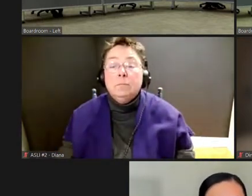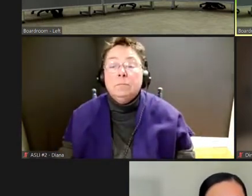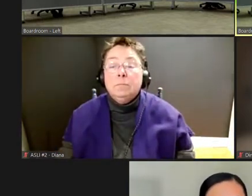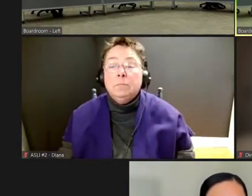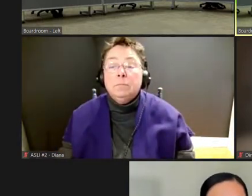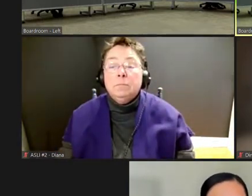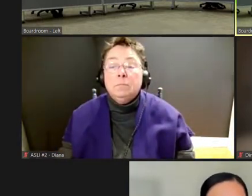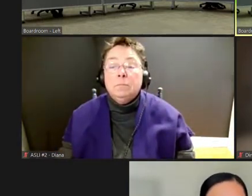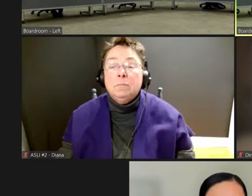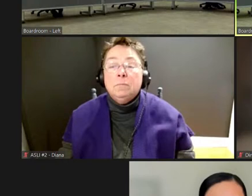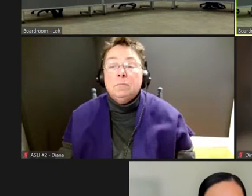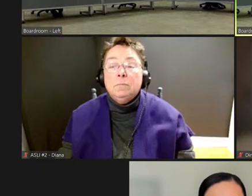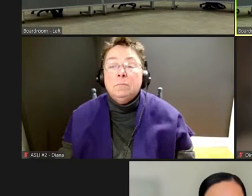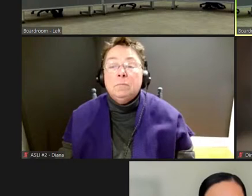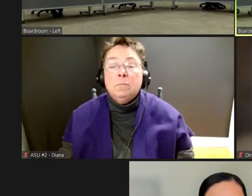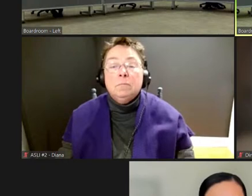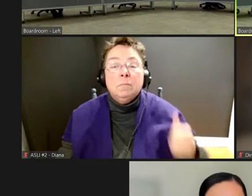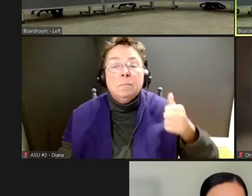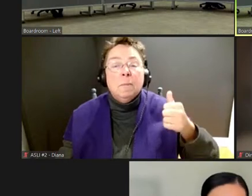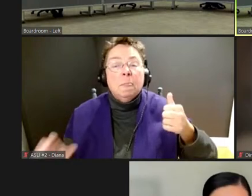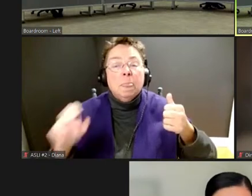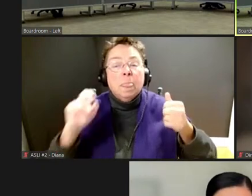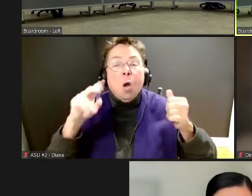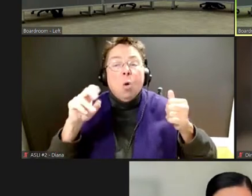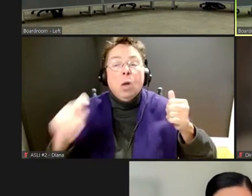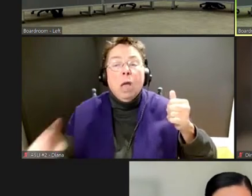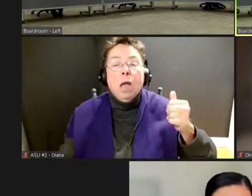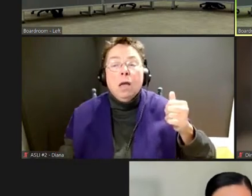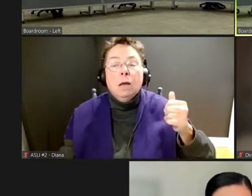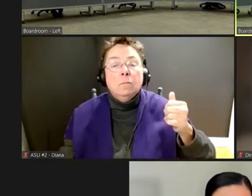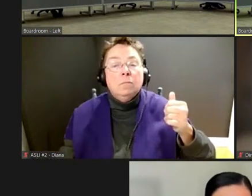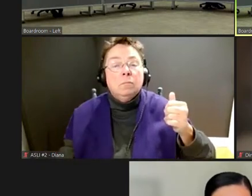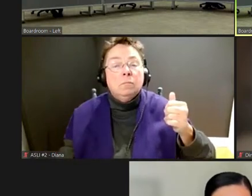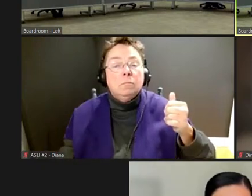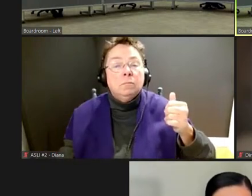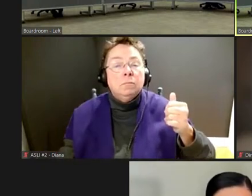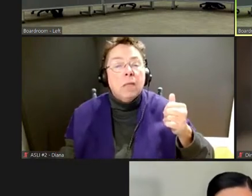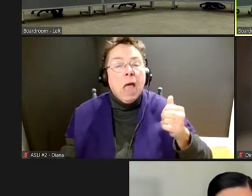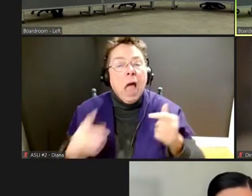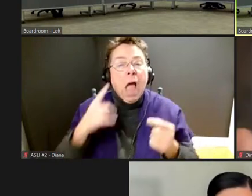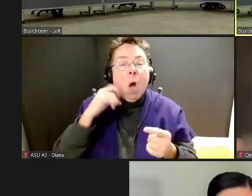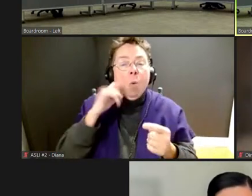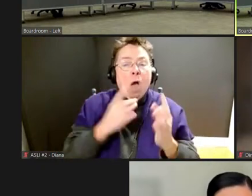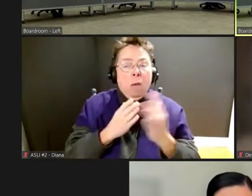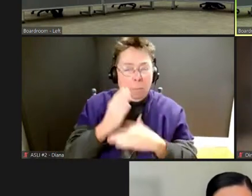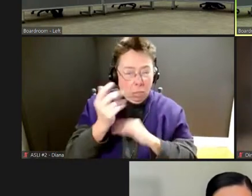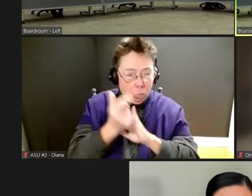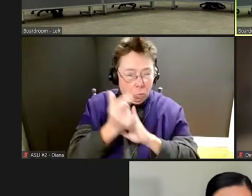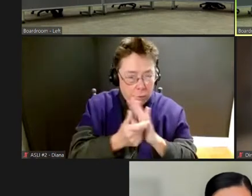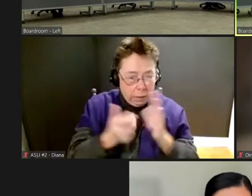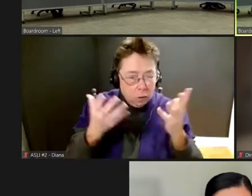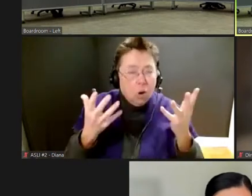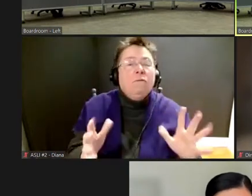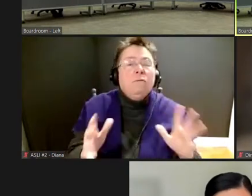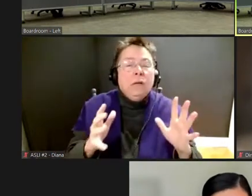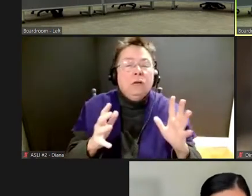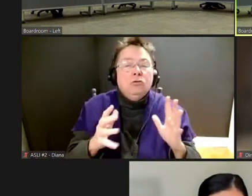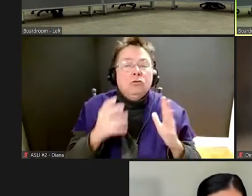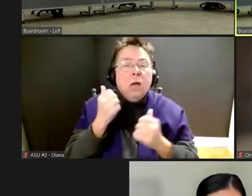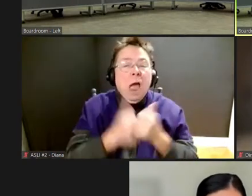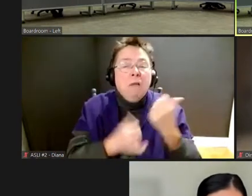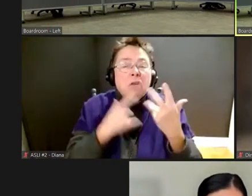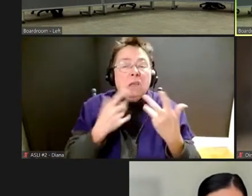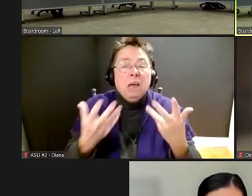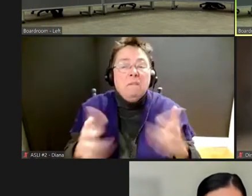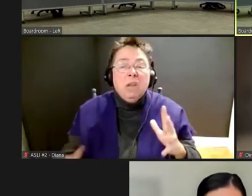Are the documents already gone through legal and all the parts?